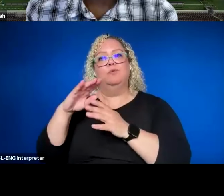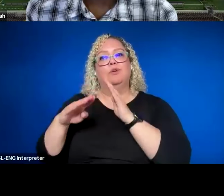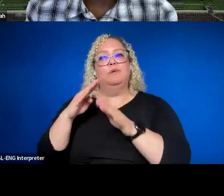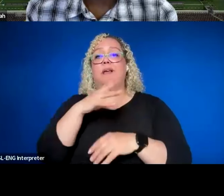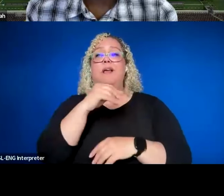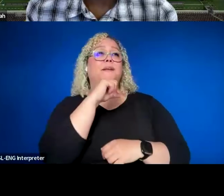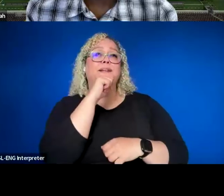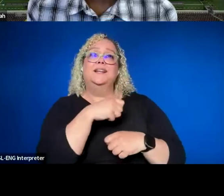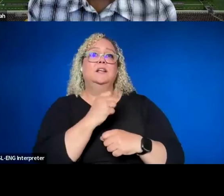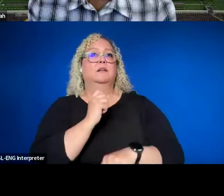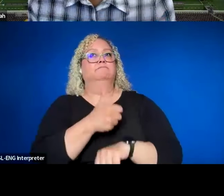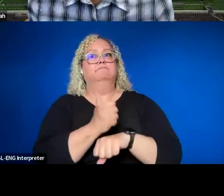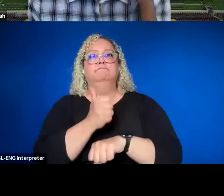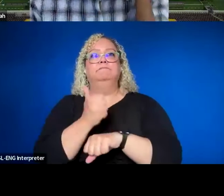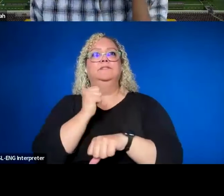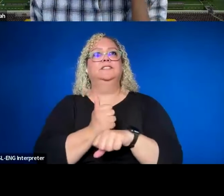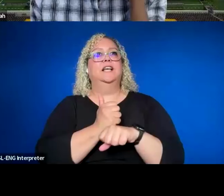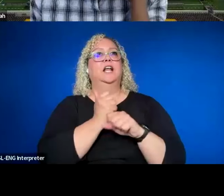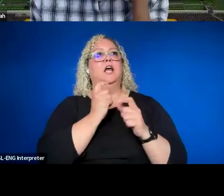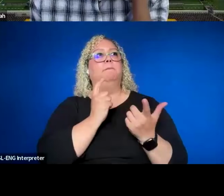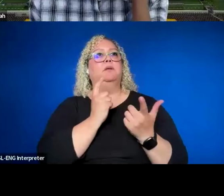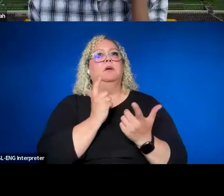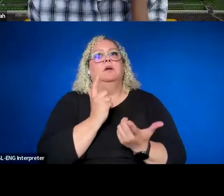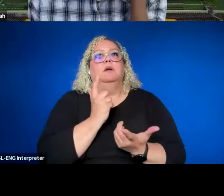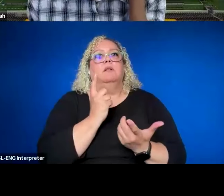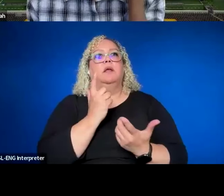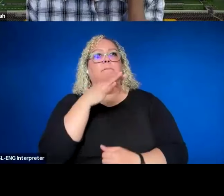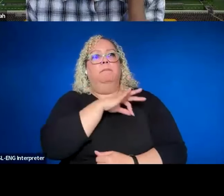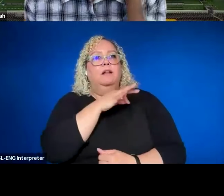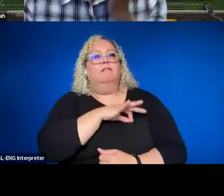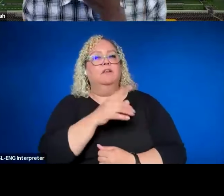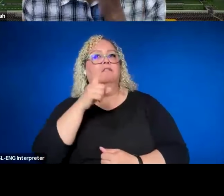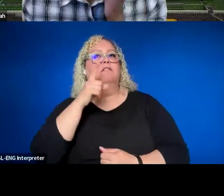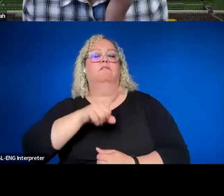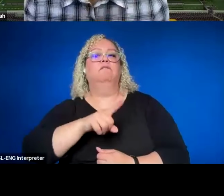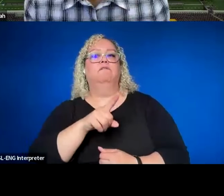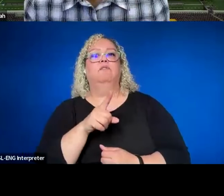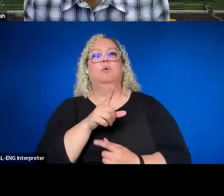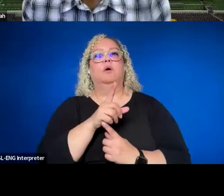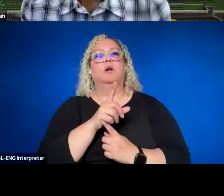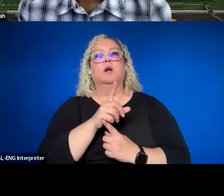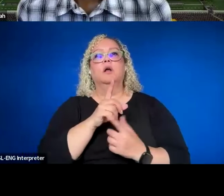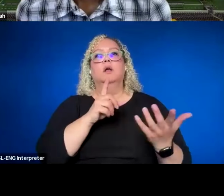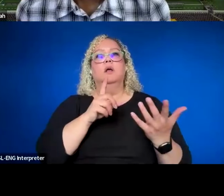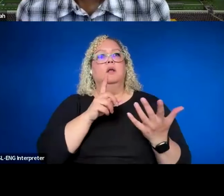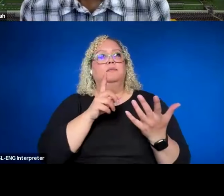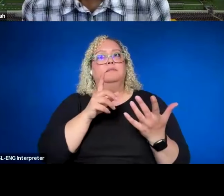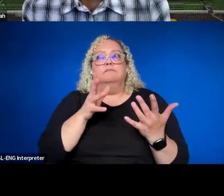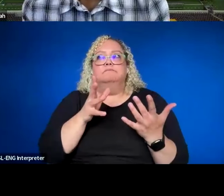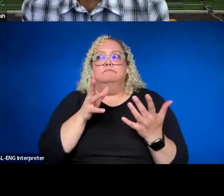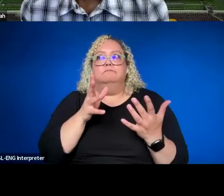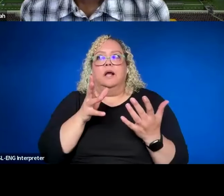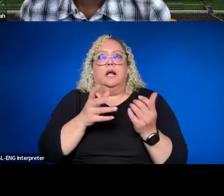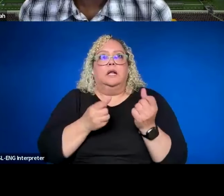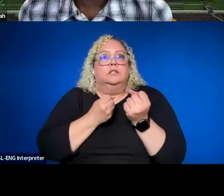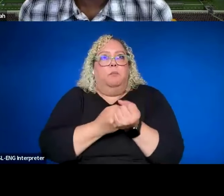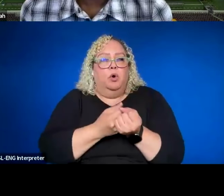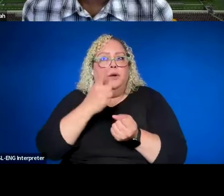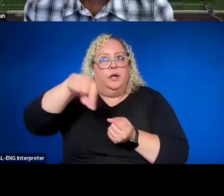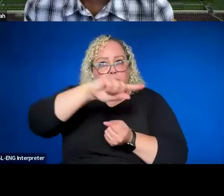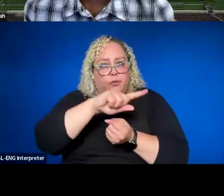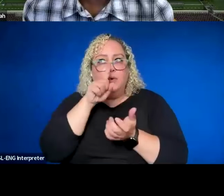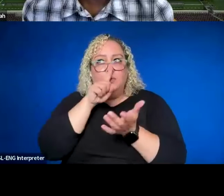the time investment that investigators, researchers need to make in building community researchers. So as much as I'm happy